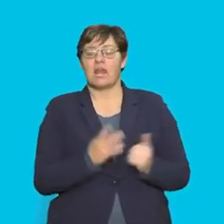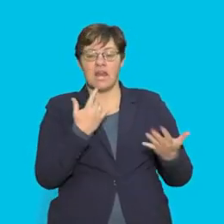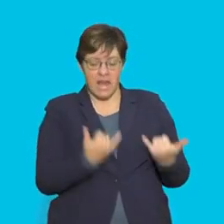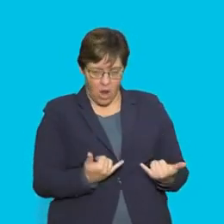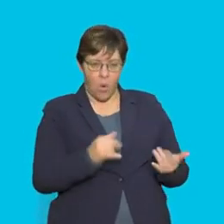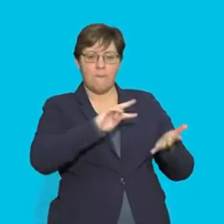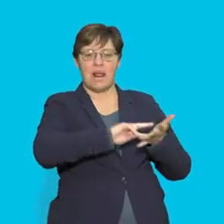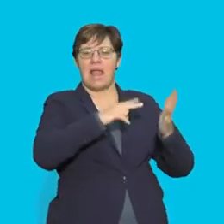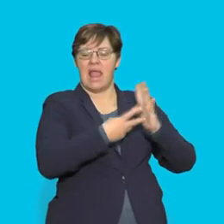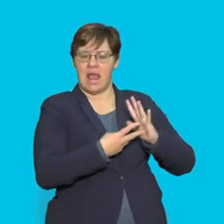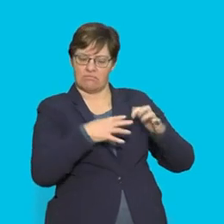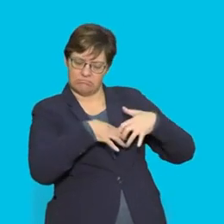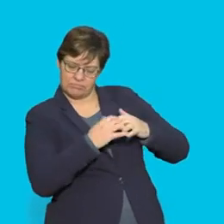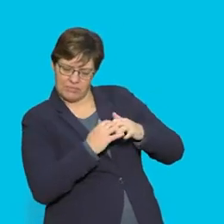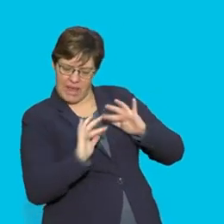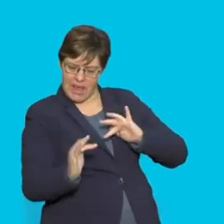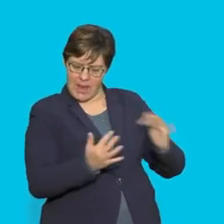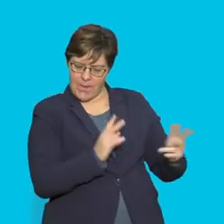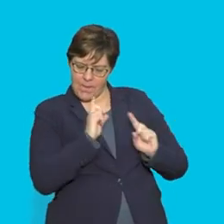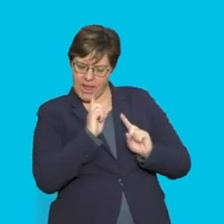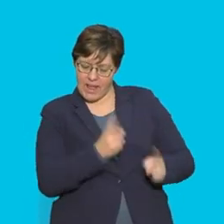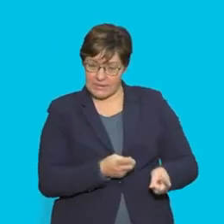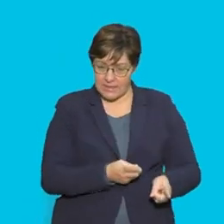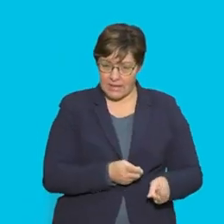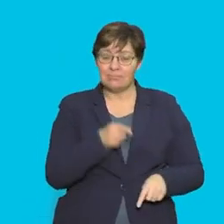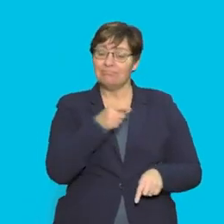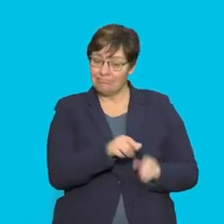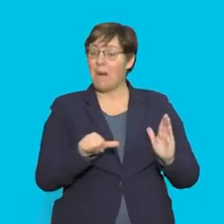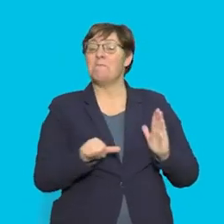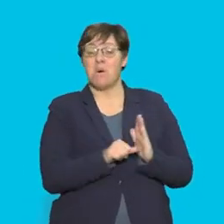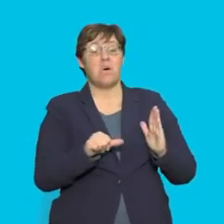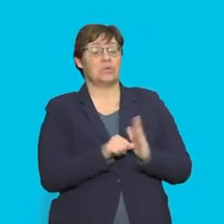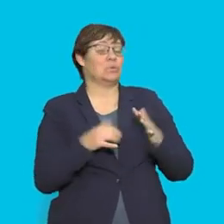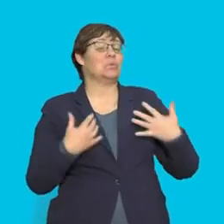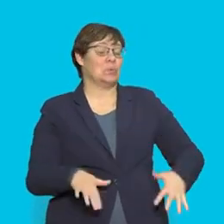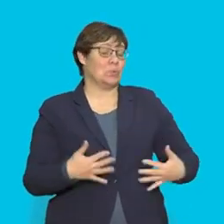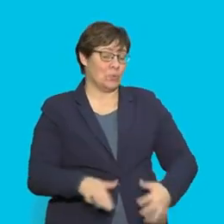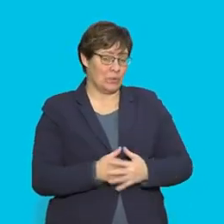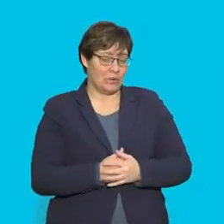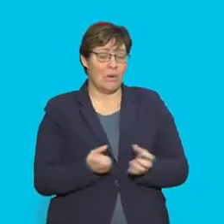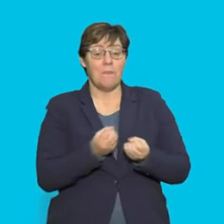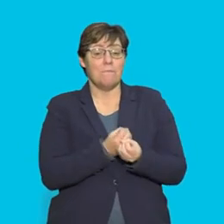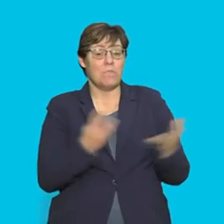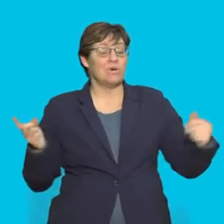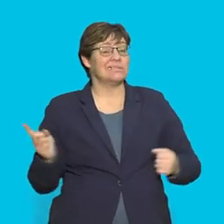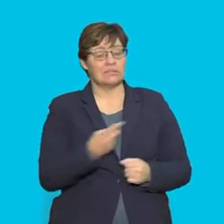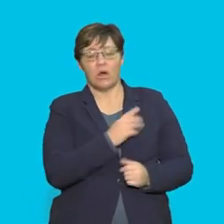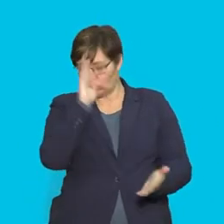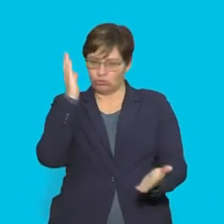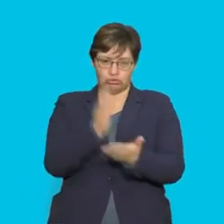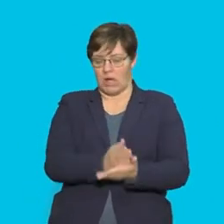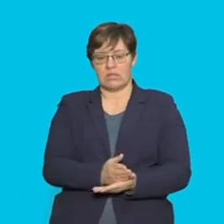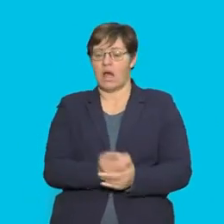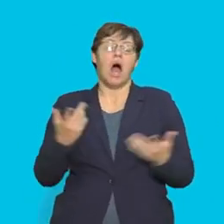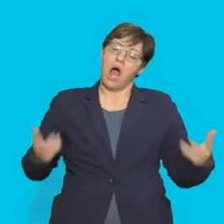You devise a plan of action. This plan of action is very important because I promise you, most of you guys just